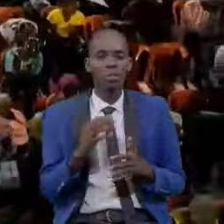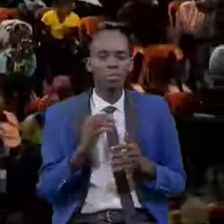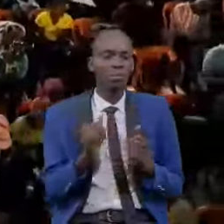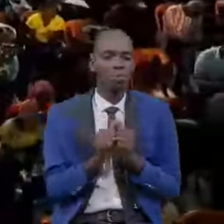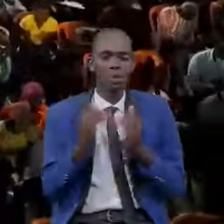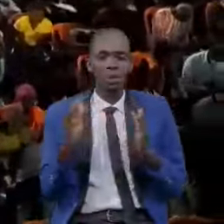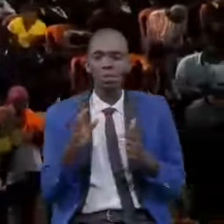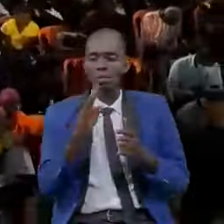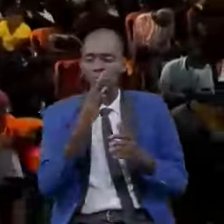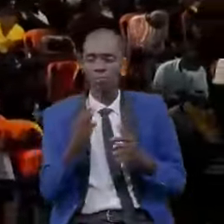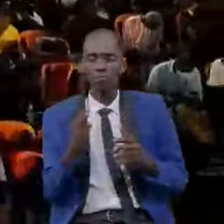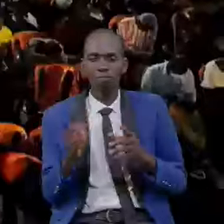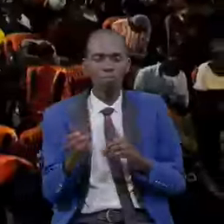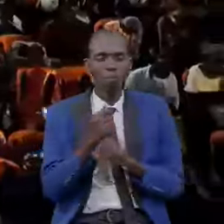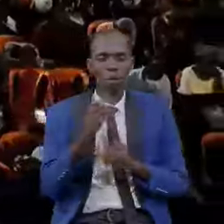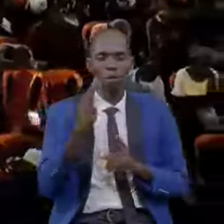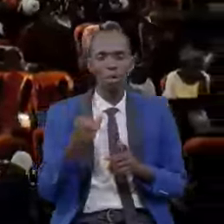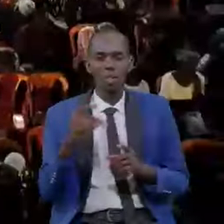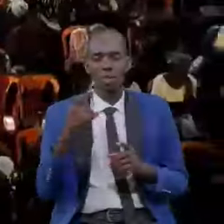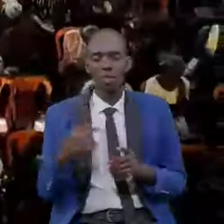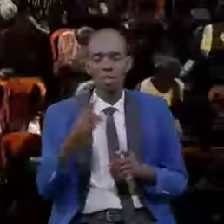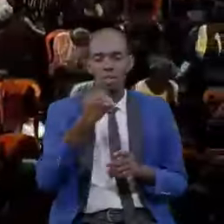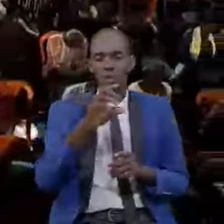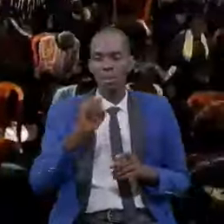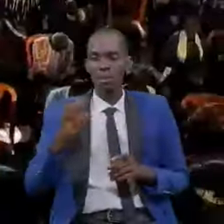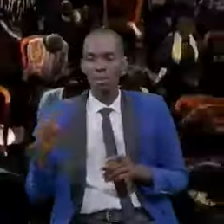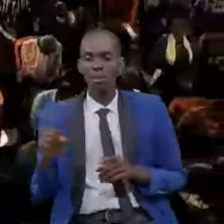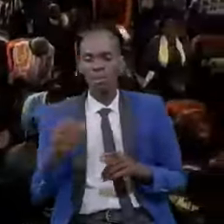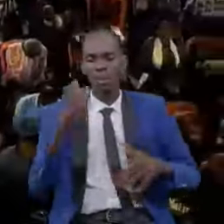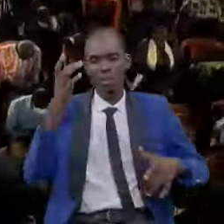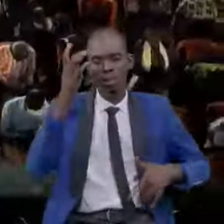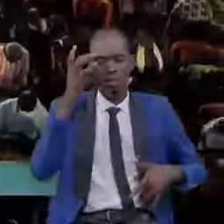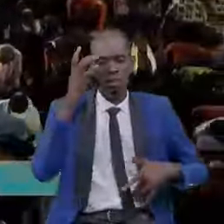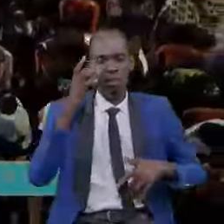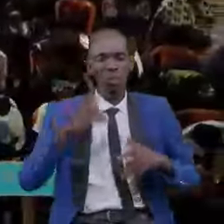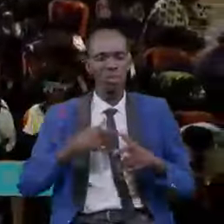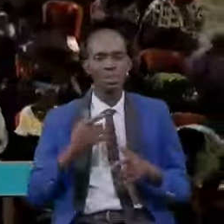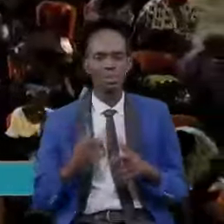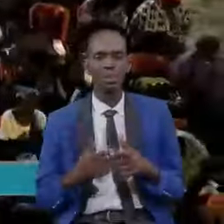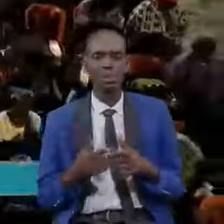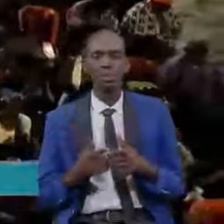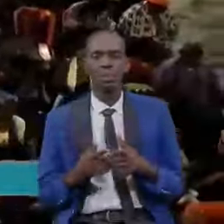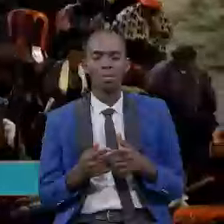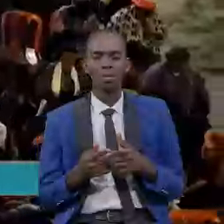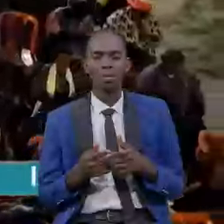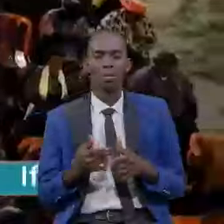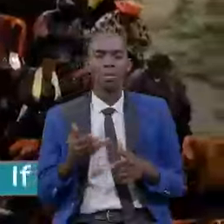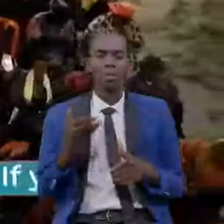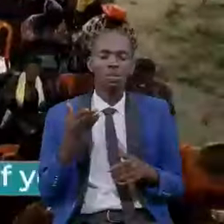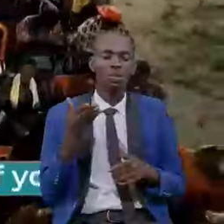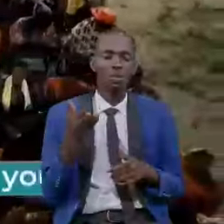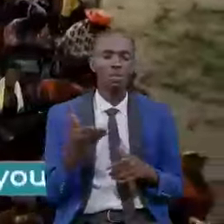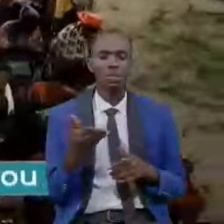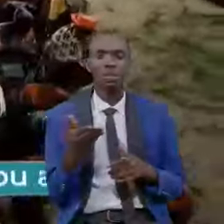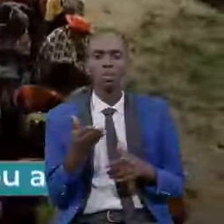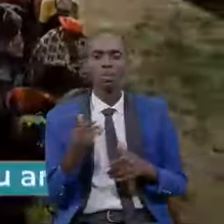no disease, no affliction will evade the DSS prayer that will be